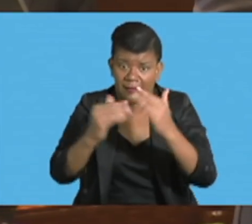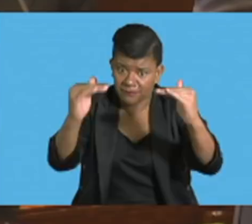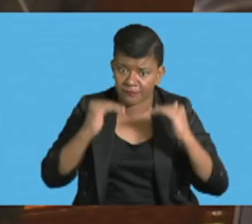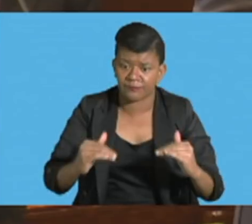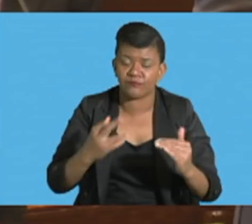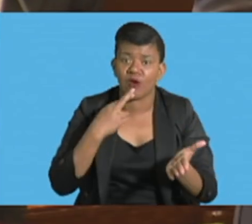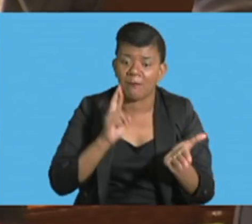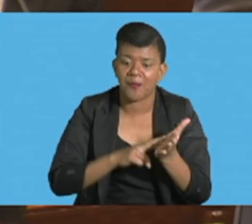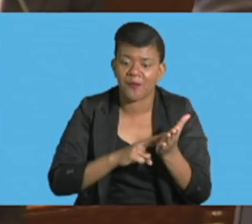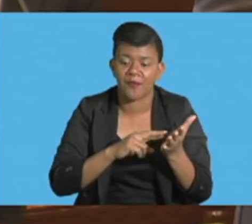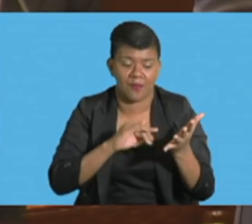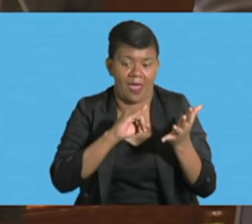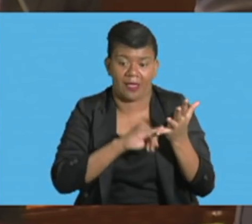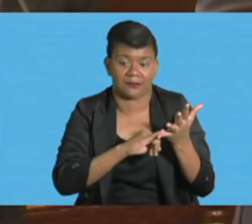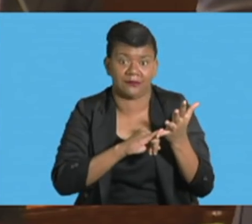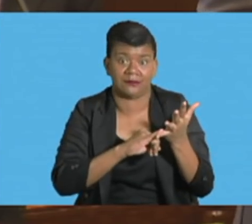about